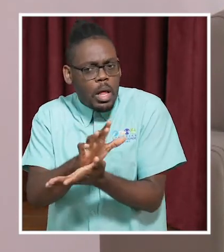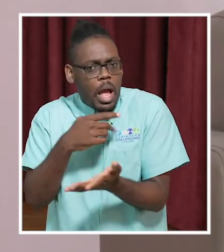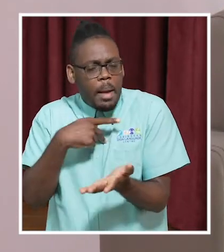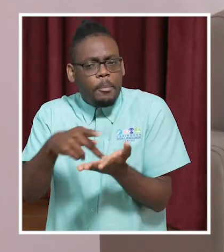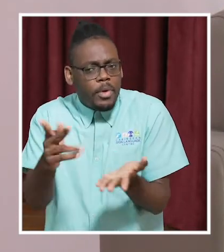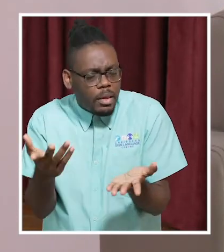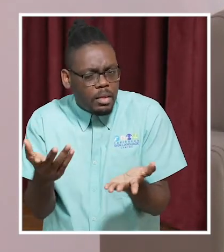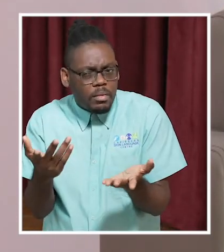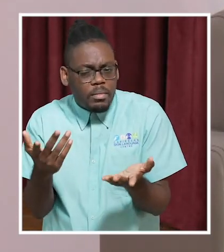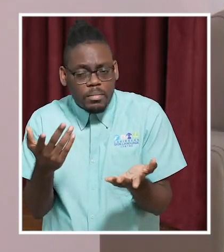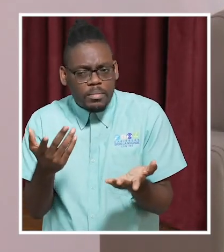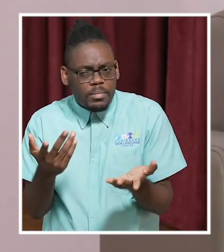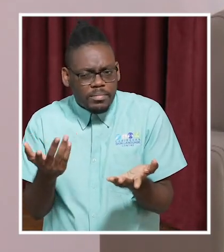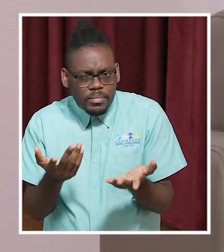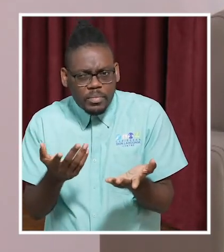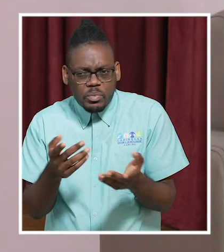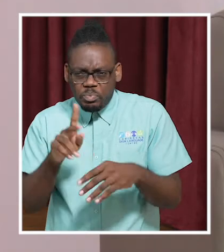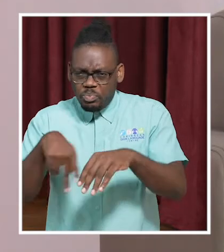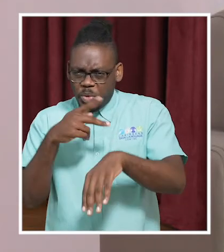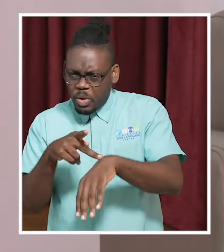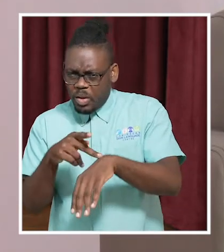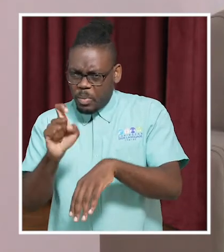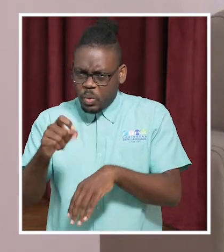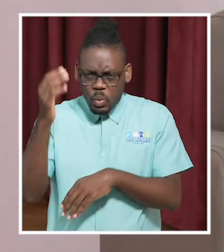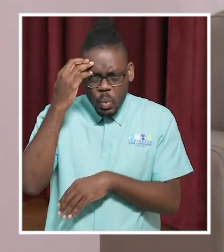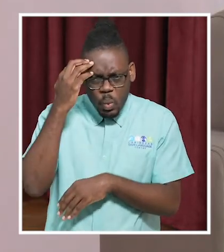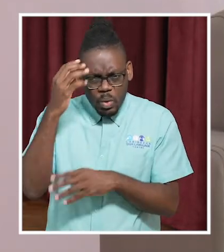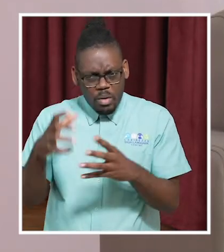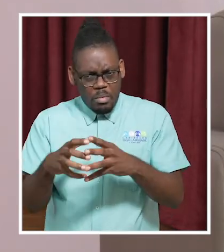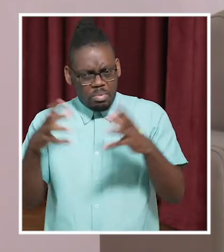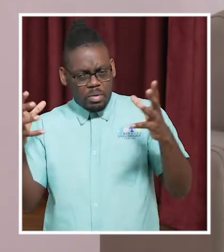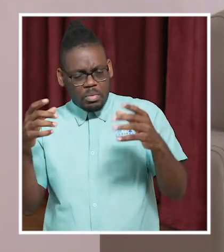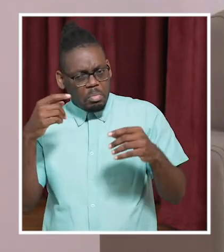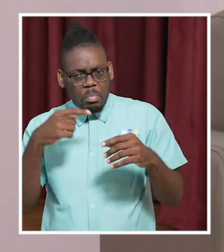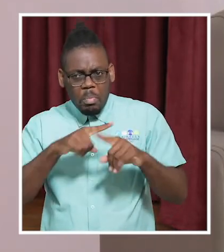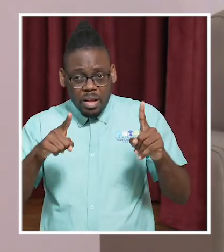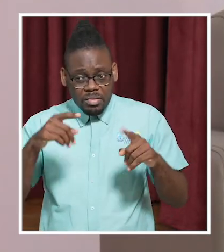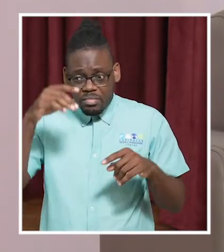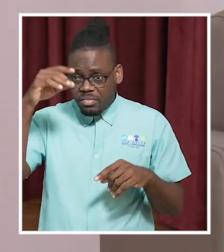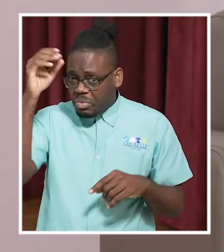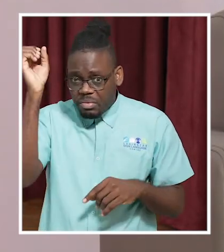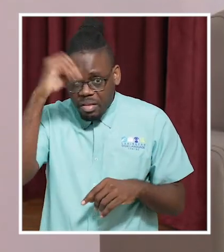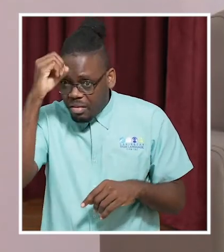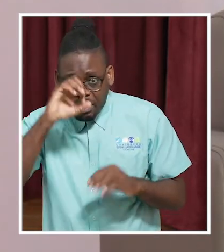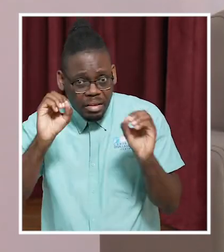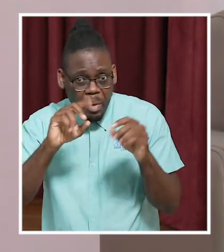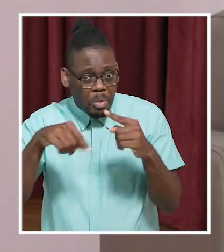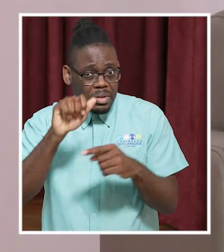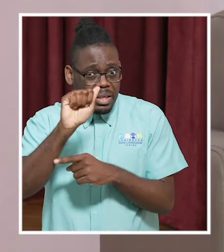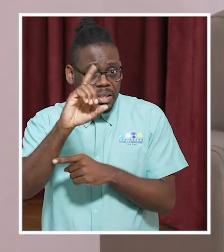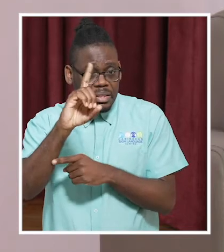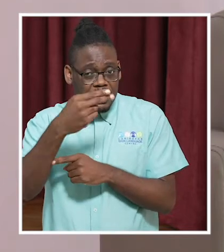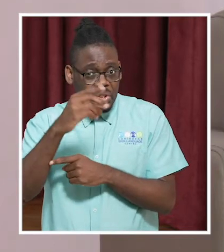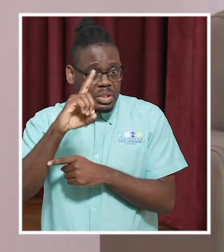have done to your daughter. And I recognize in families how this thing can disrupt family life. And the